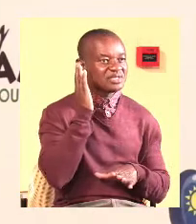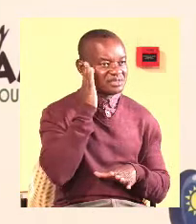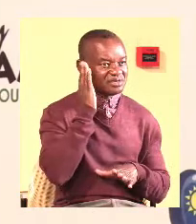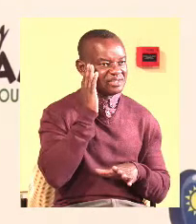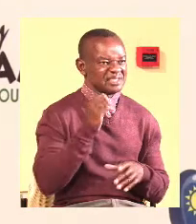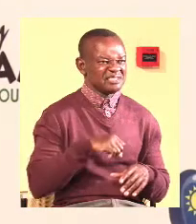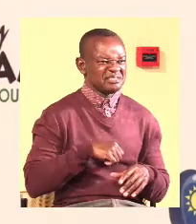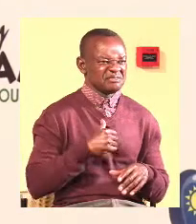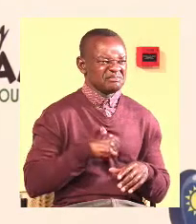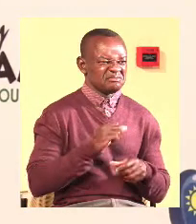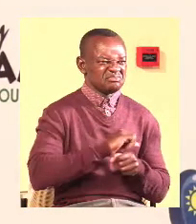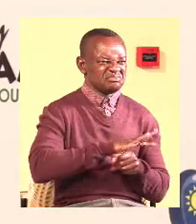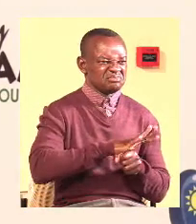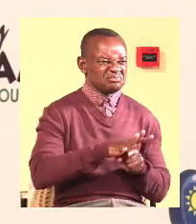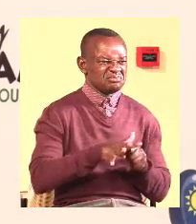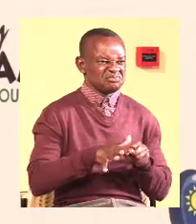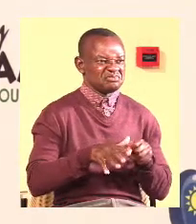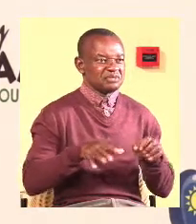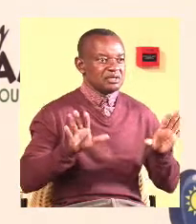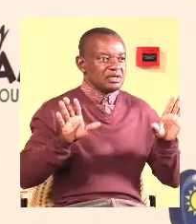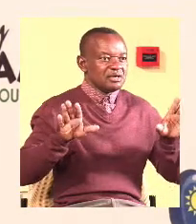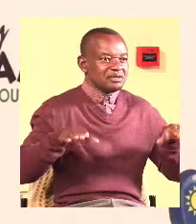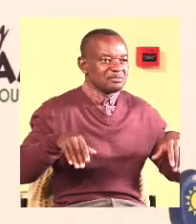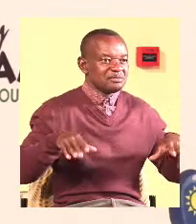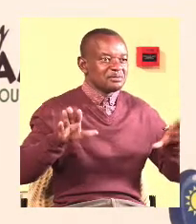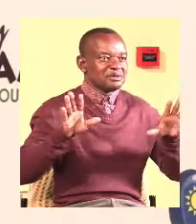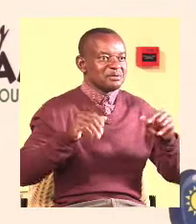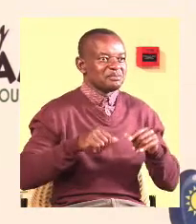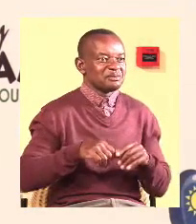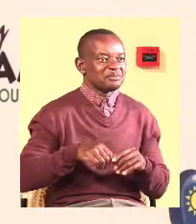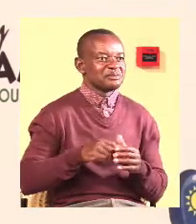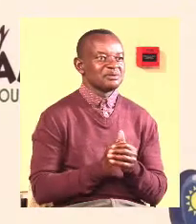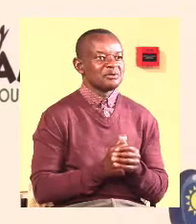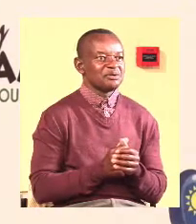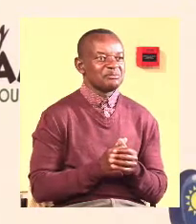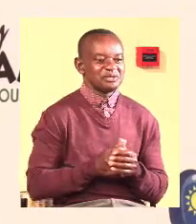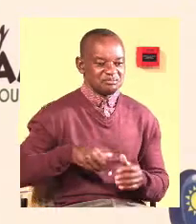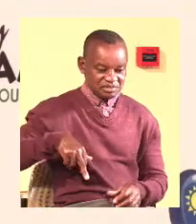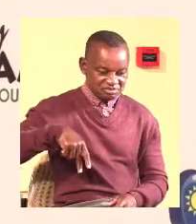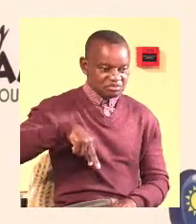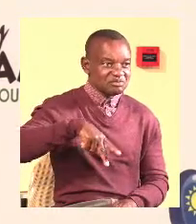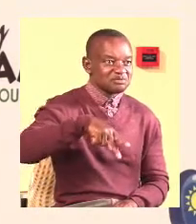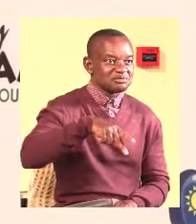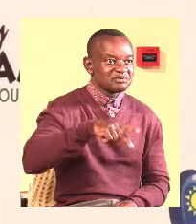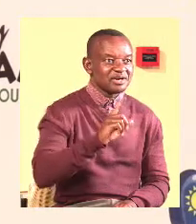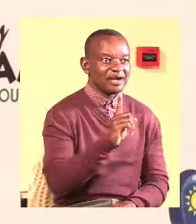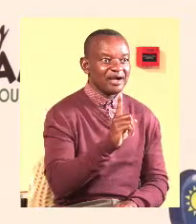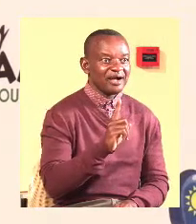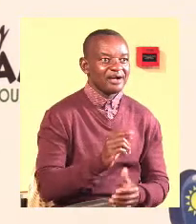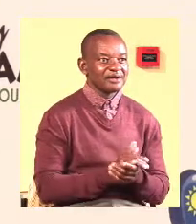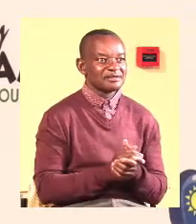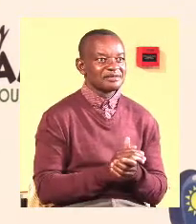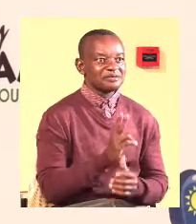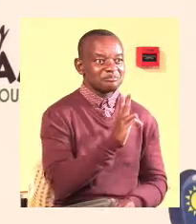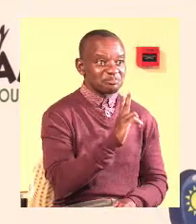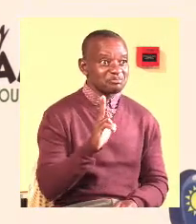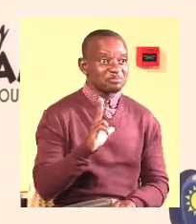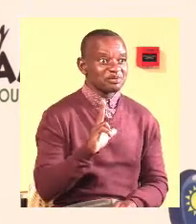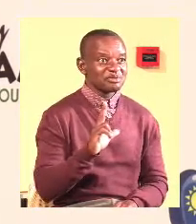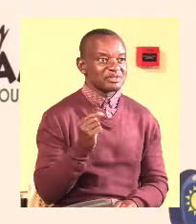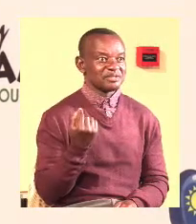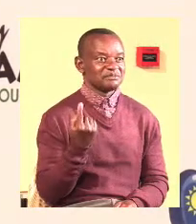does not have legs. It waits for us people to move it. So the moment you lessen